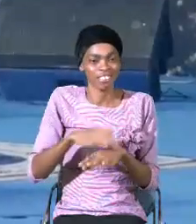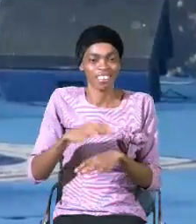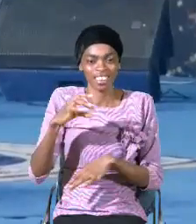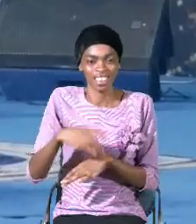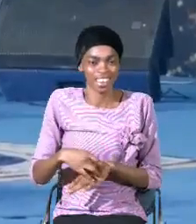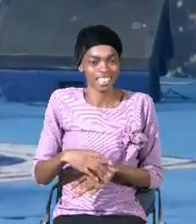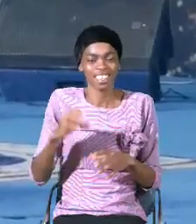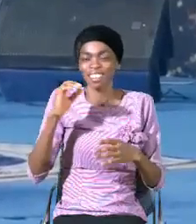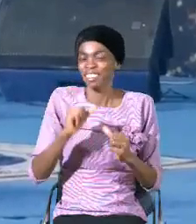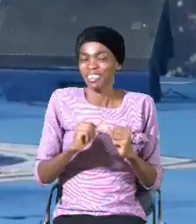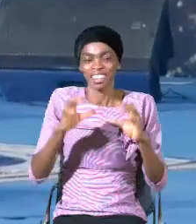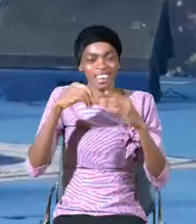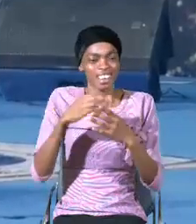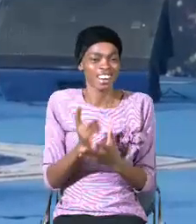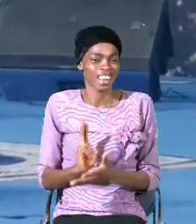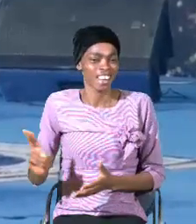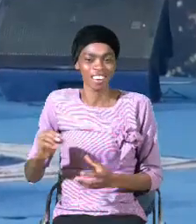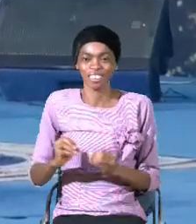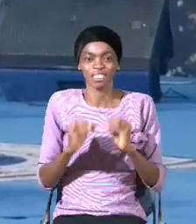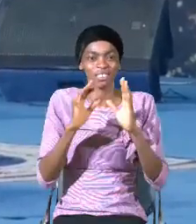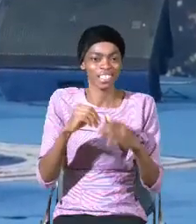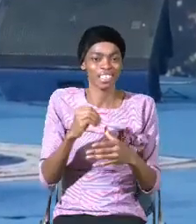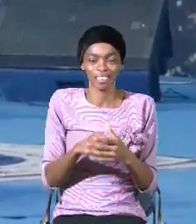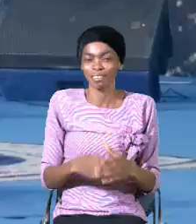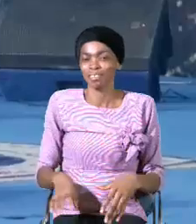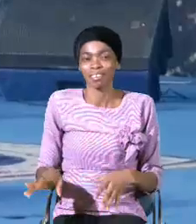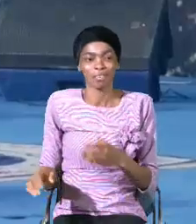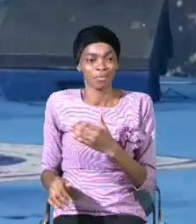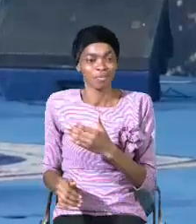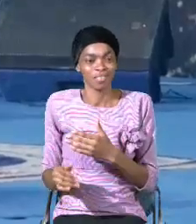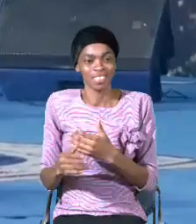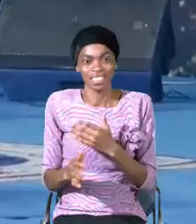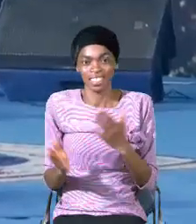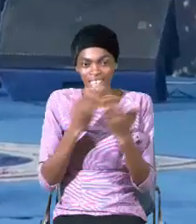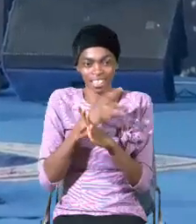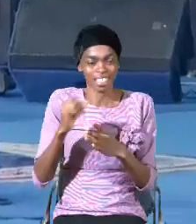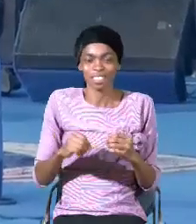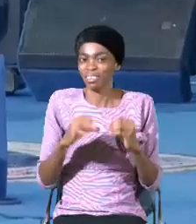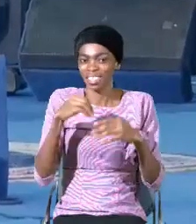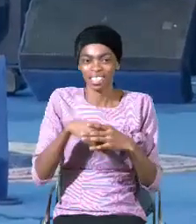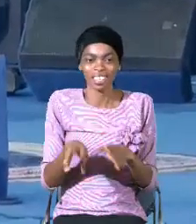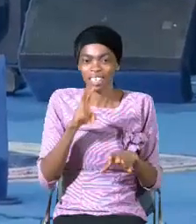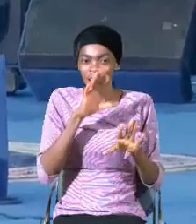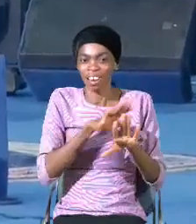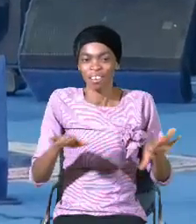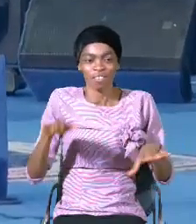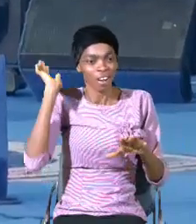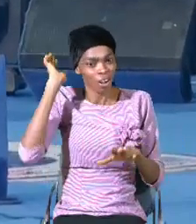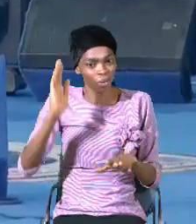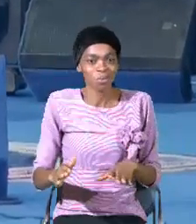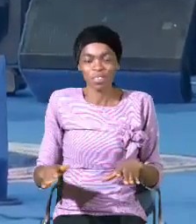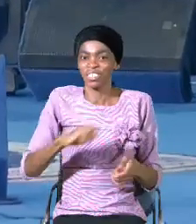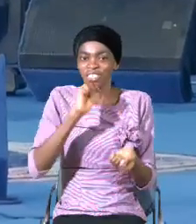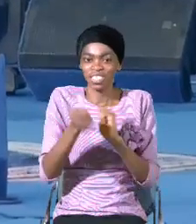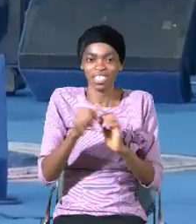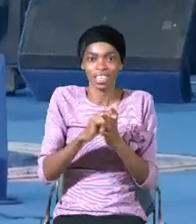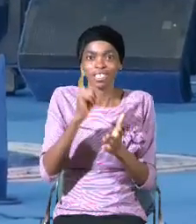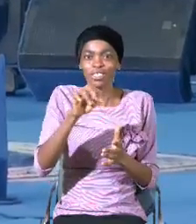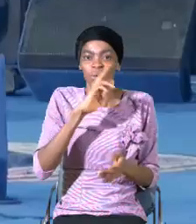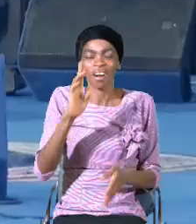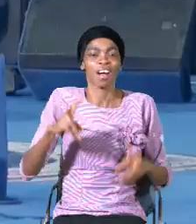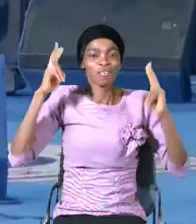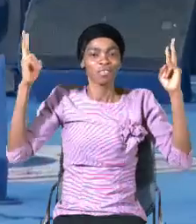nothing in hell, nothing in the jungle, nothing in the river will change that. You are